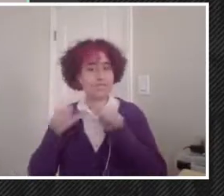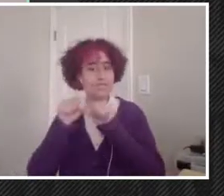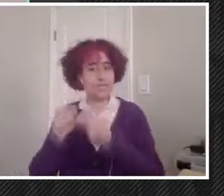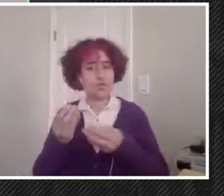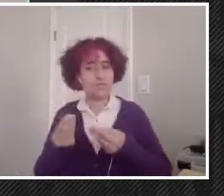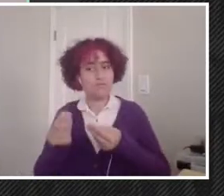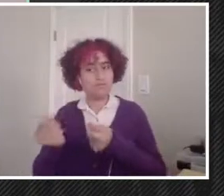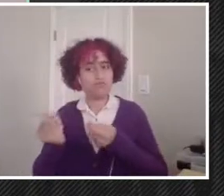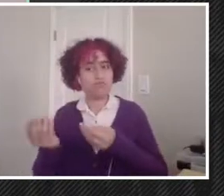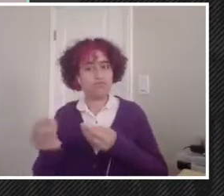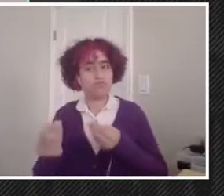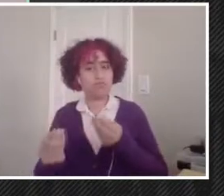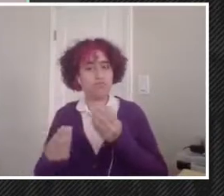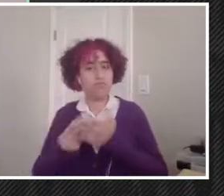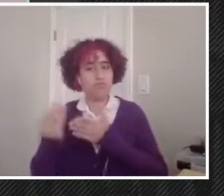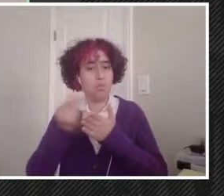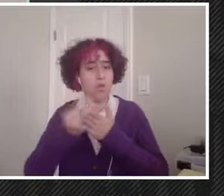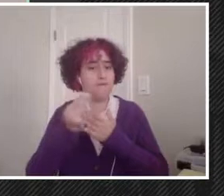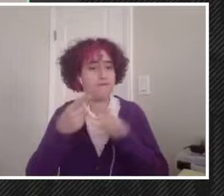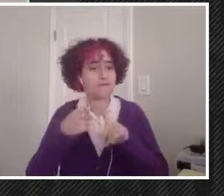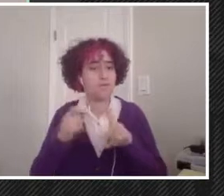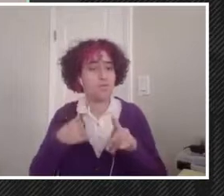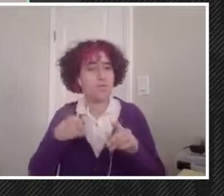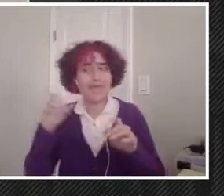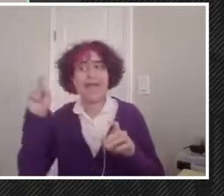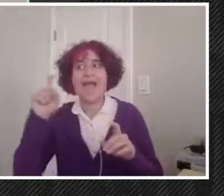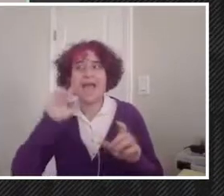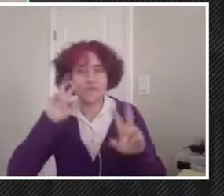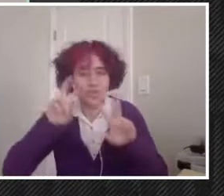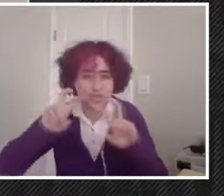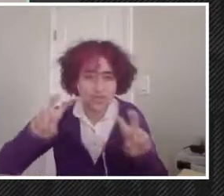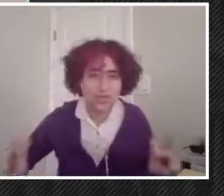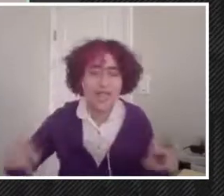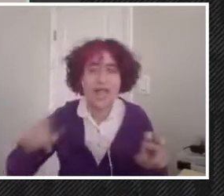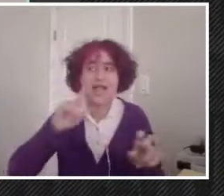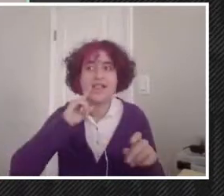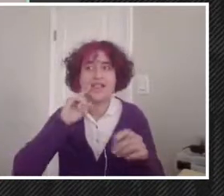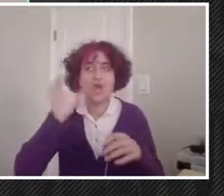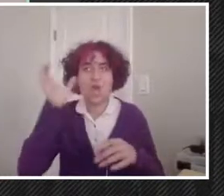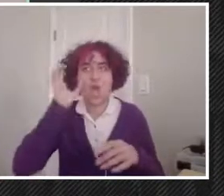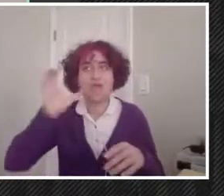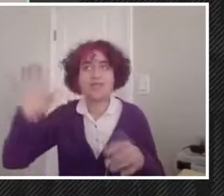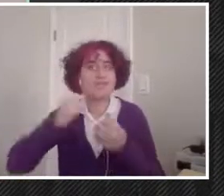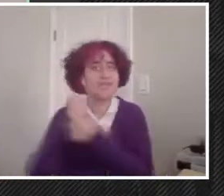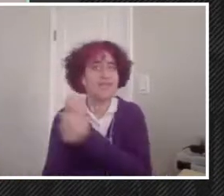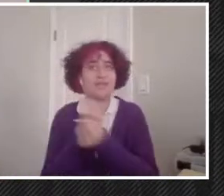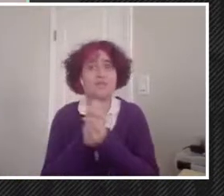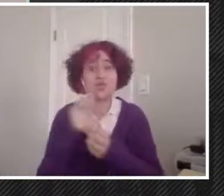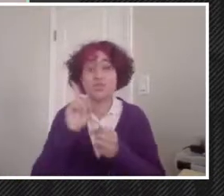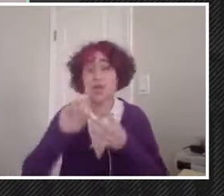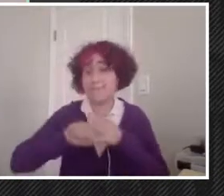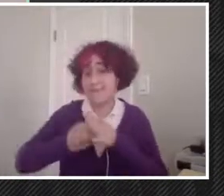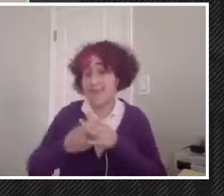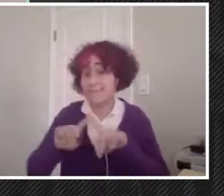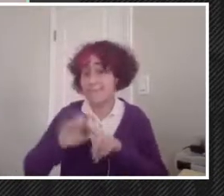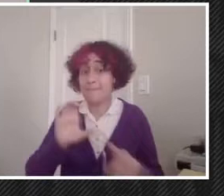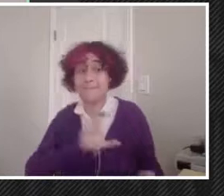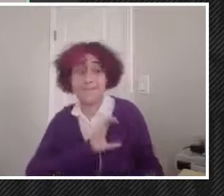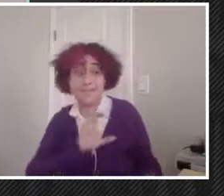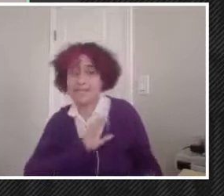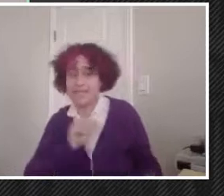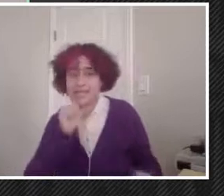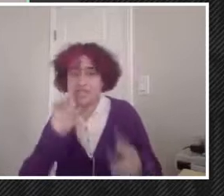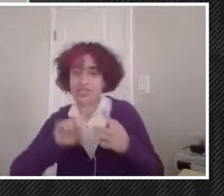very inception that not only is slavery where it began, but policing didn't start until they outlawed